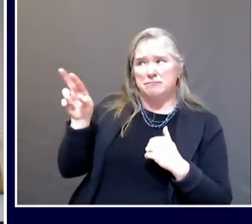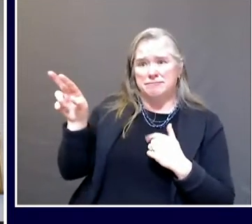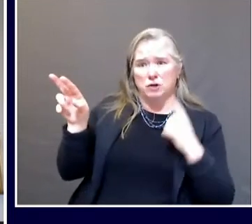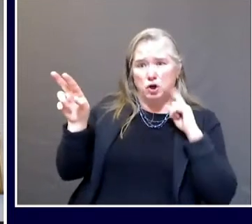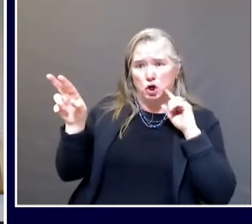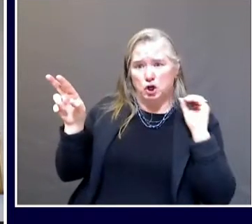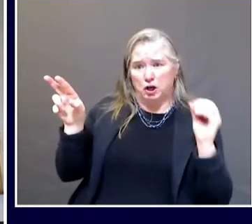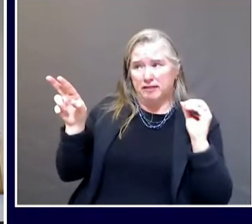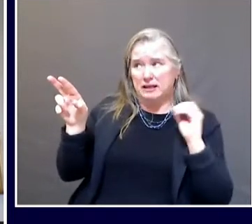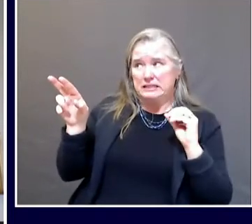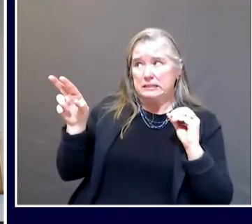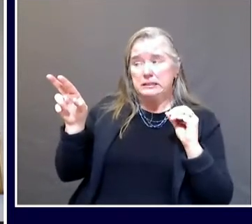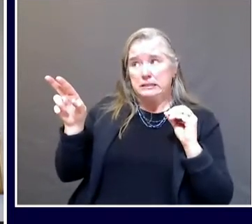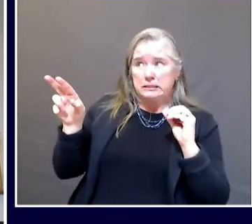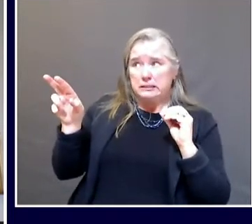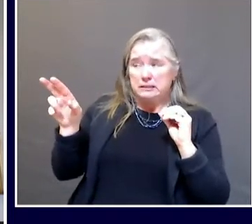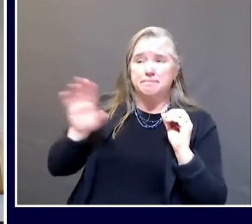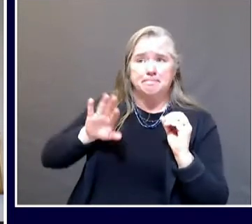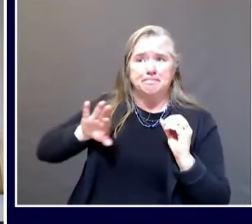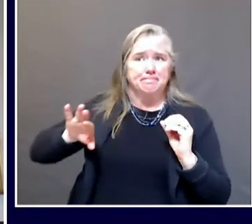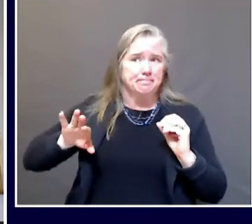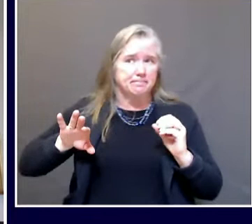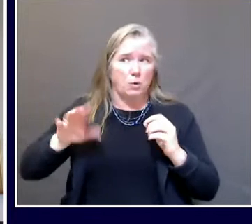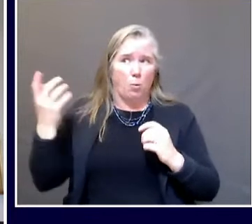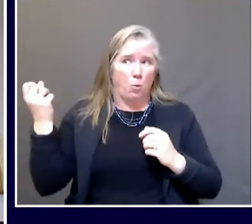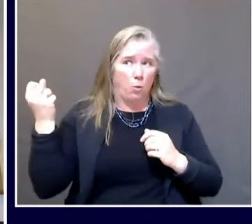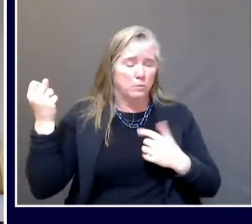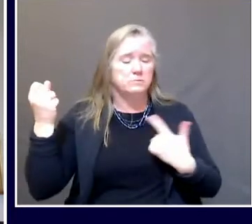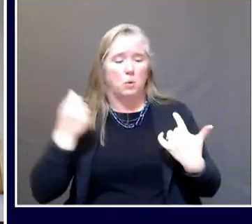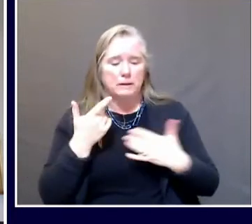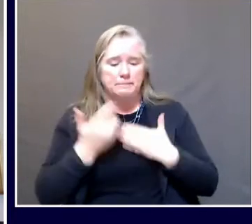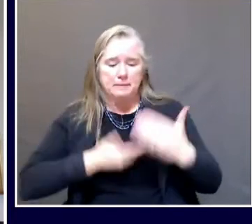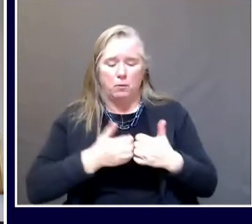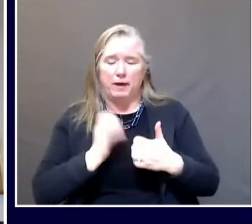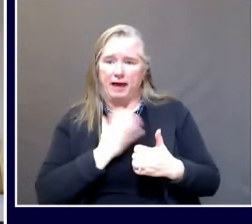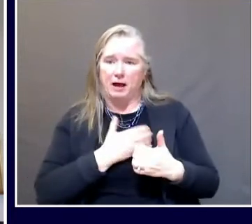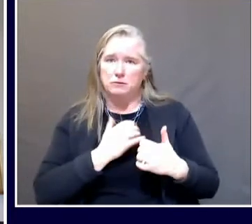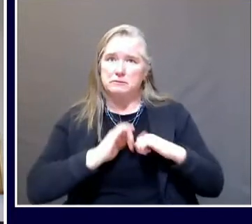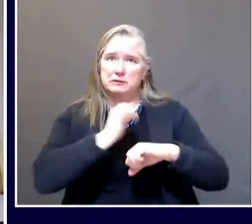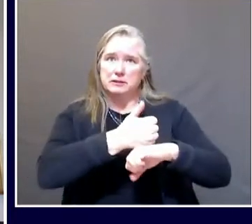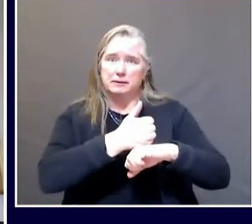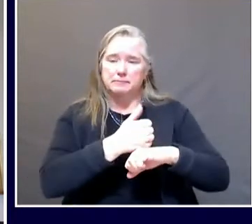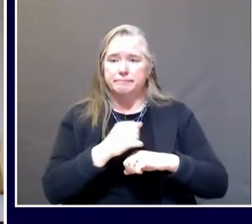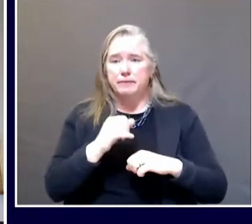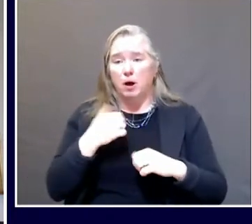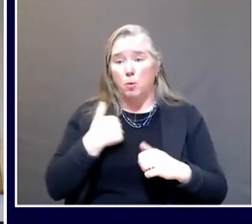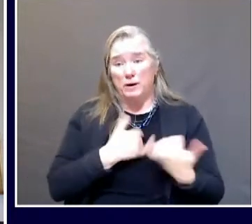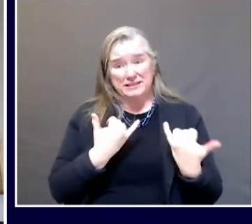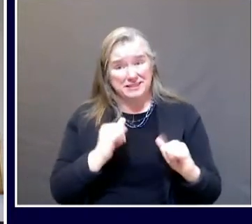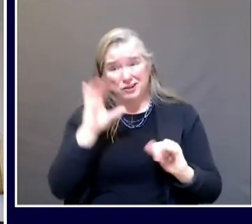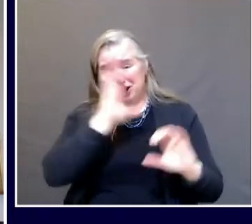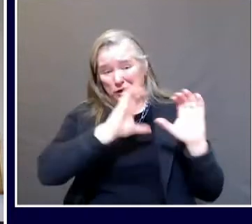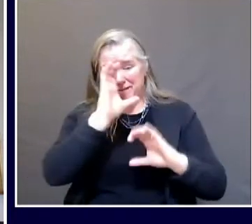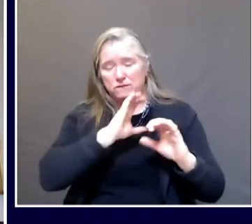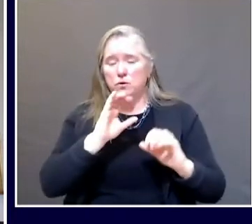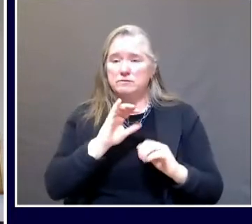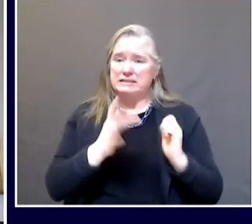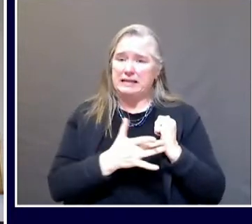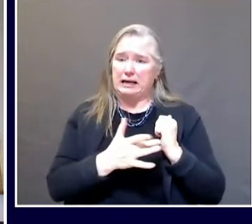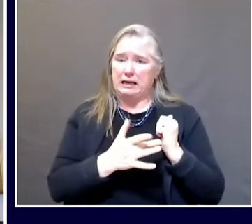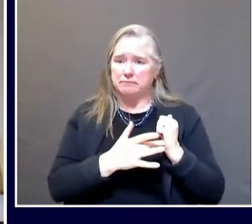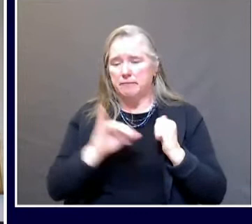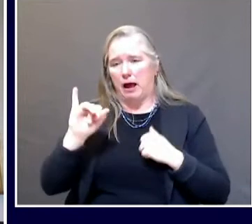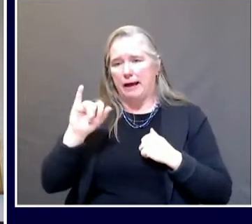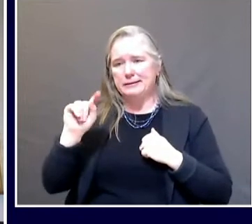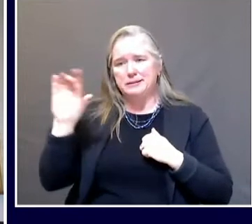at the US CDC and federal level. And we are working to find an IT platform that meets all our needs, not